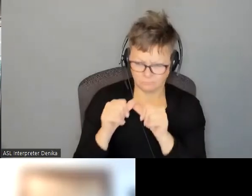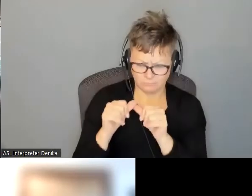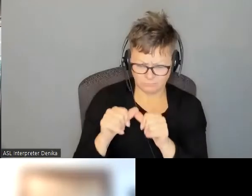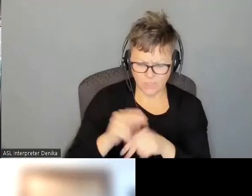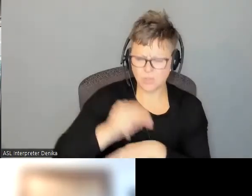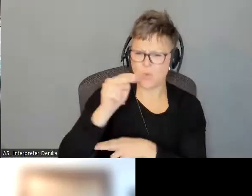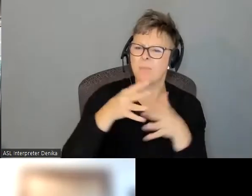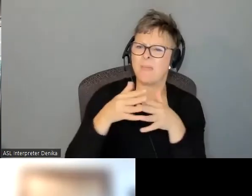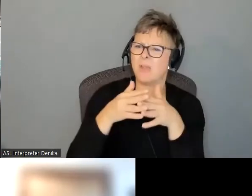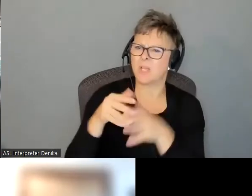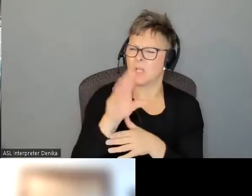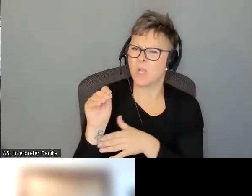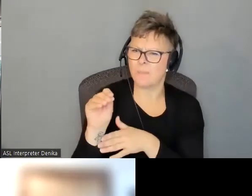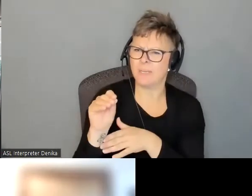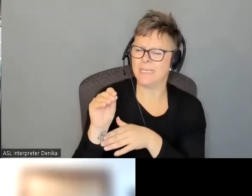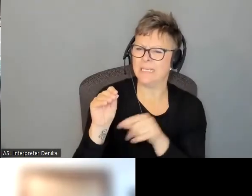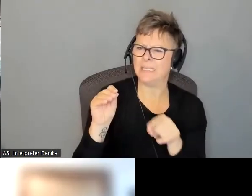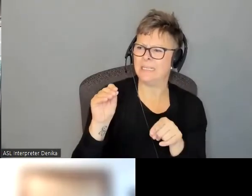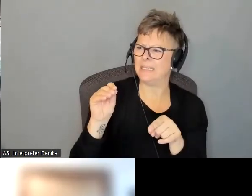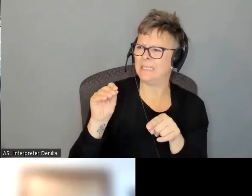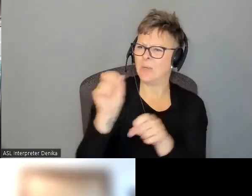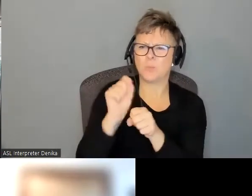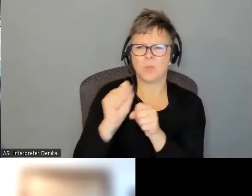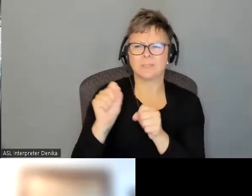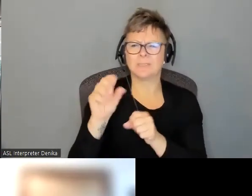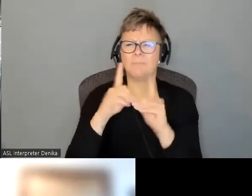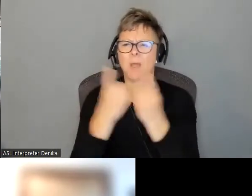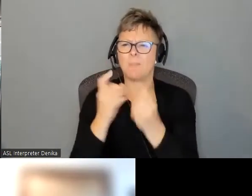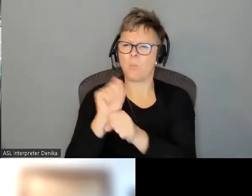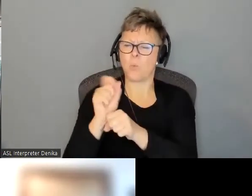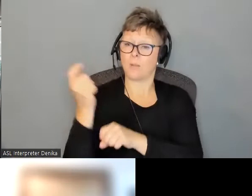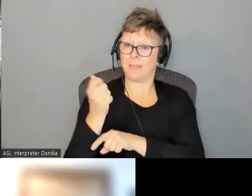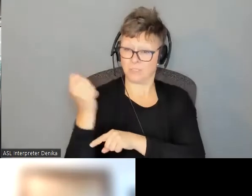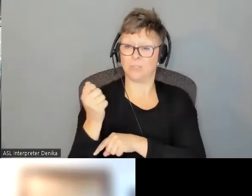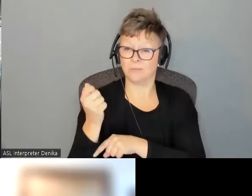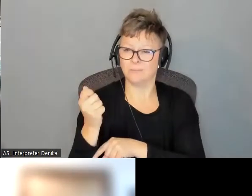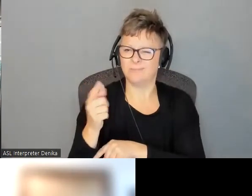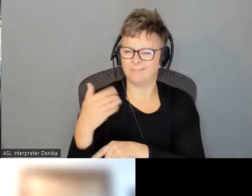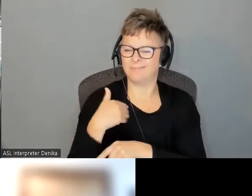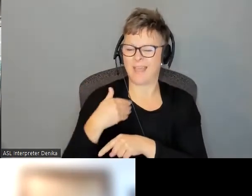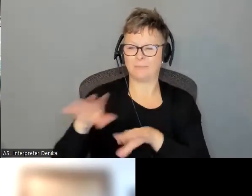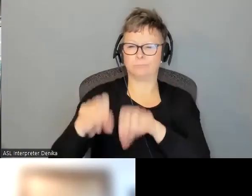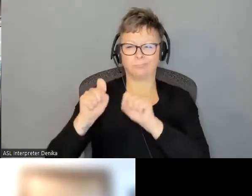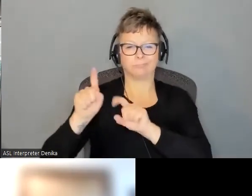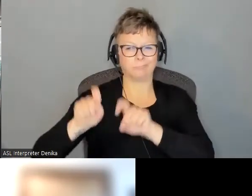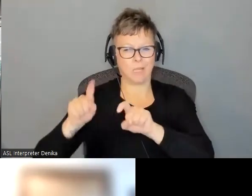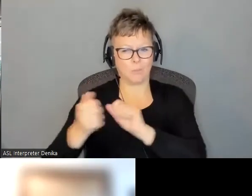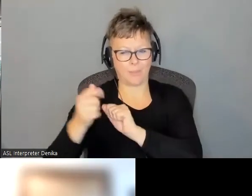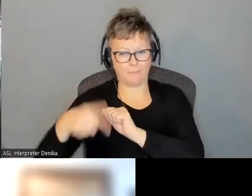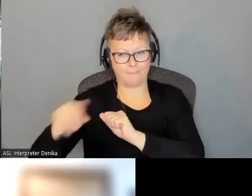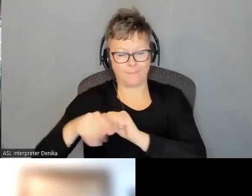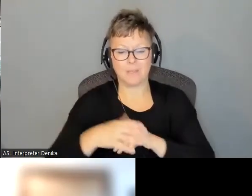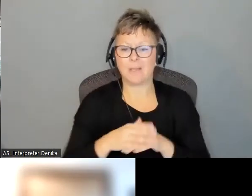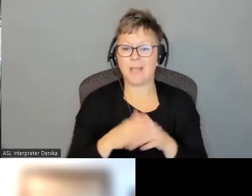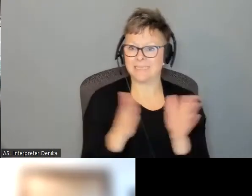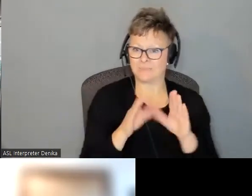company anyway, that works with the Department of Work and Pension. We've just done a really successful pilot with them, with a small cohort, supporting